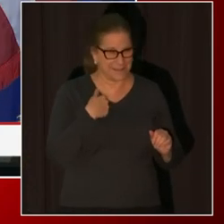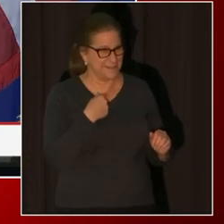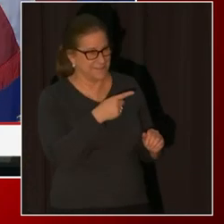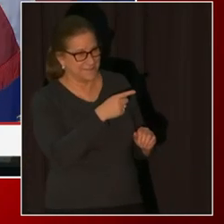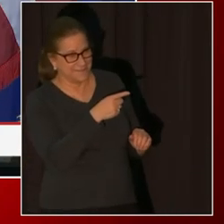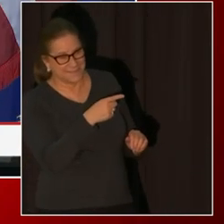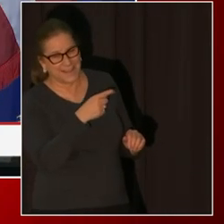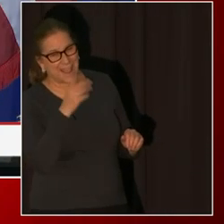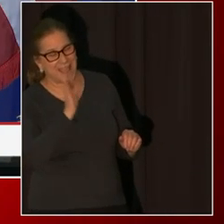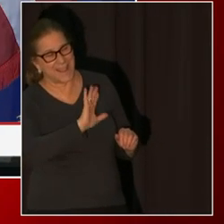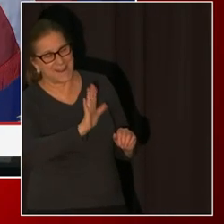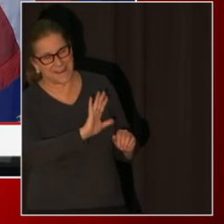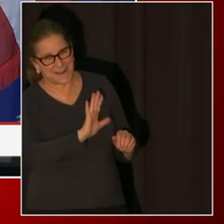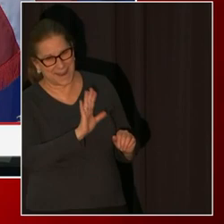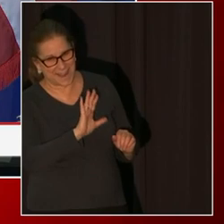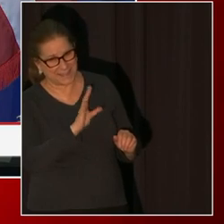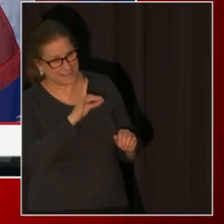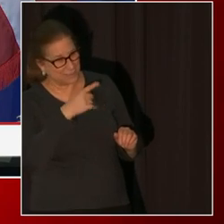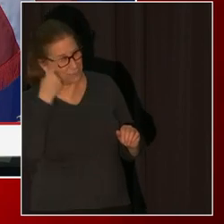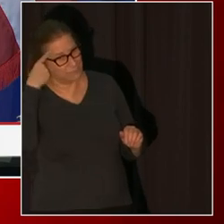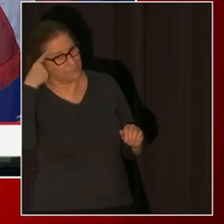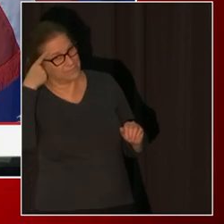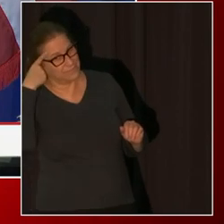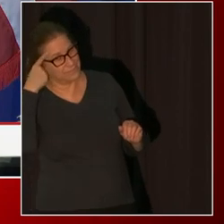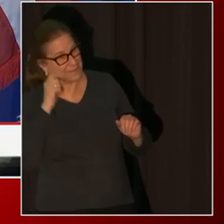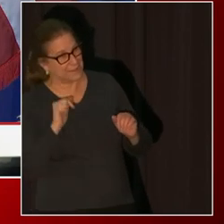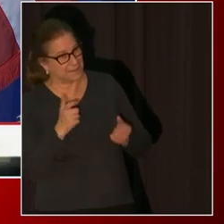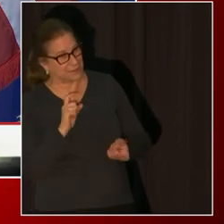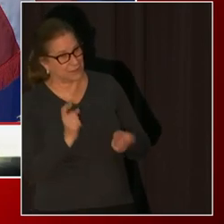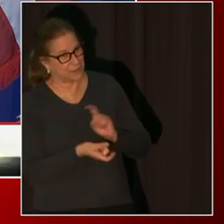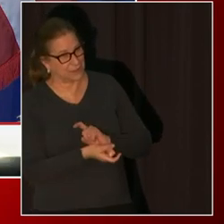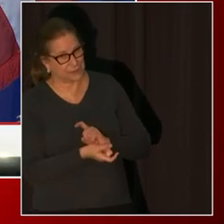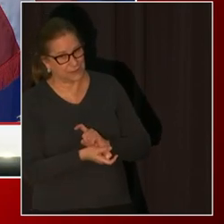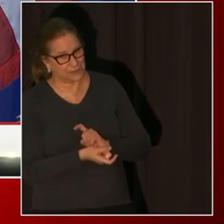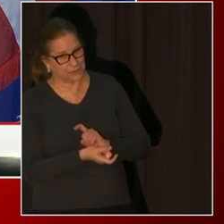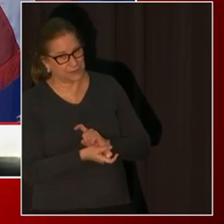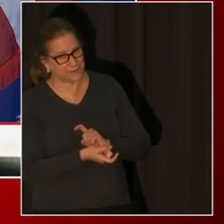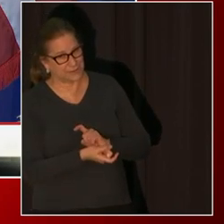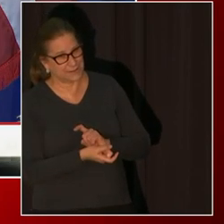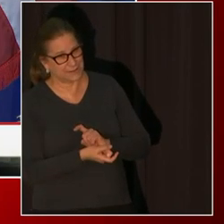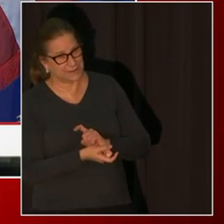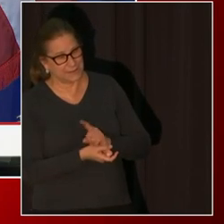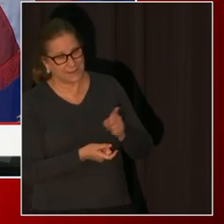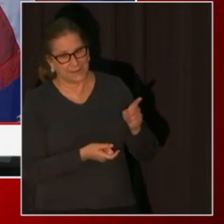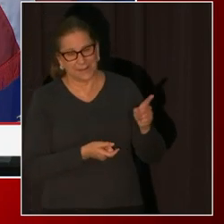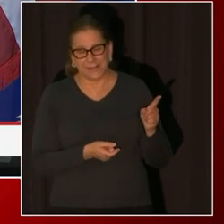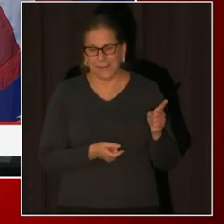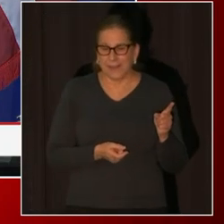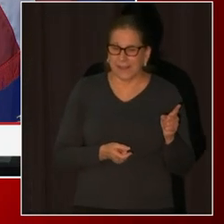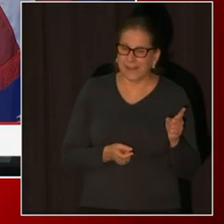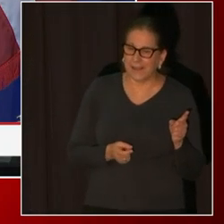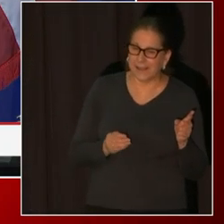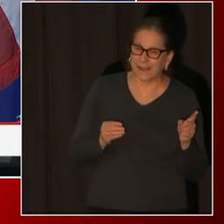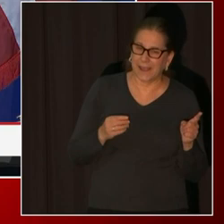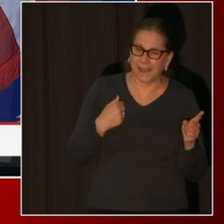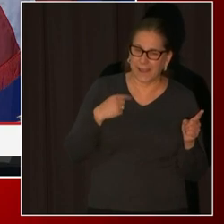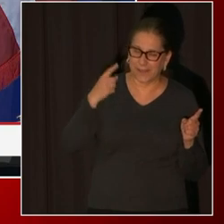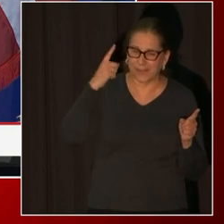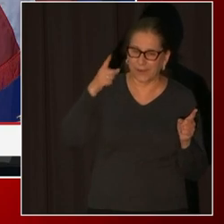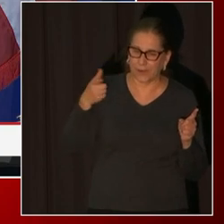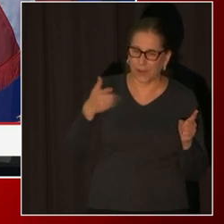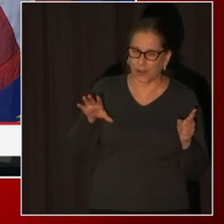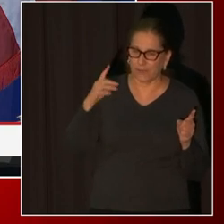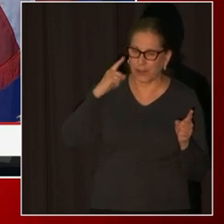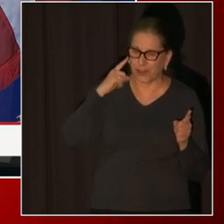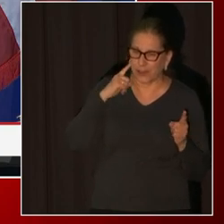any degree of tax changes that were considered, and if not, why not? Well, I think that you heard from the city administrator, we looked at all